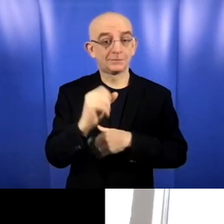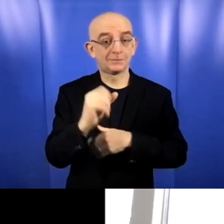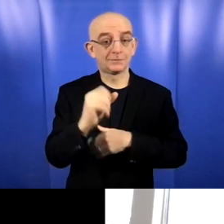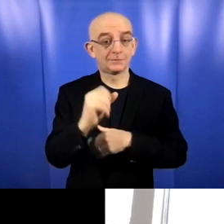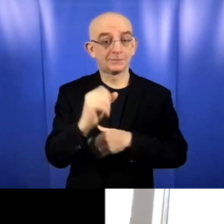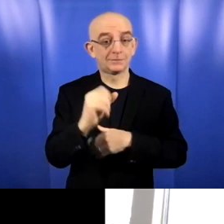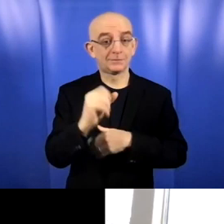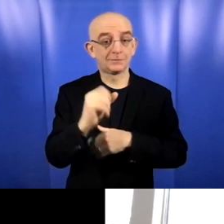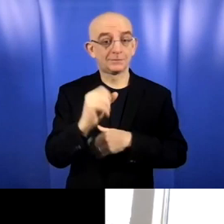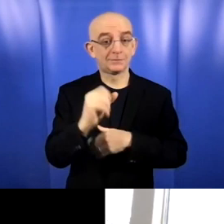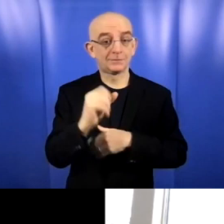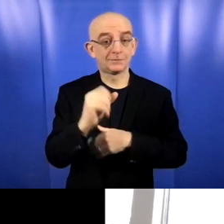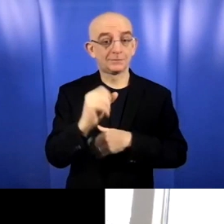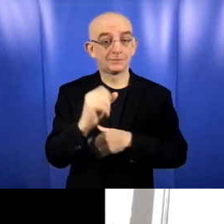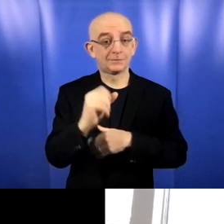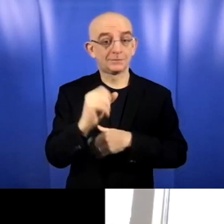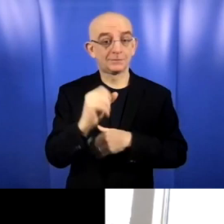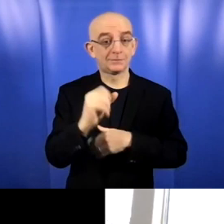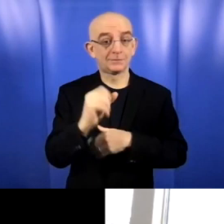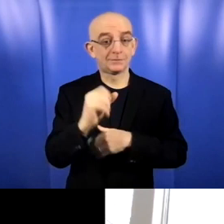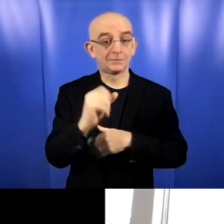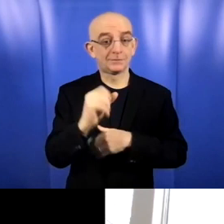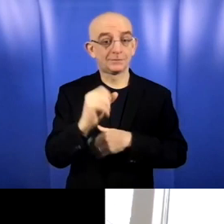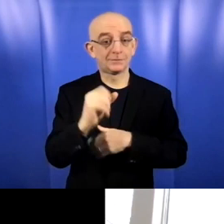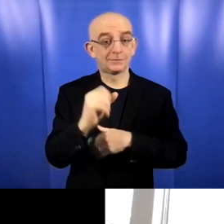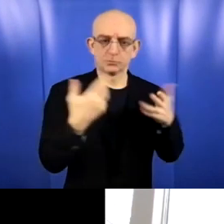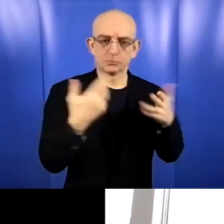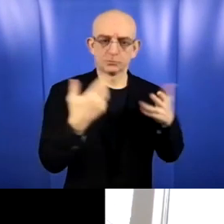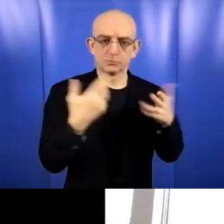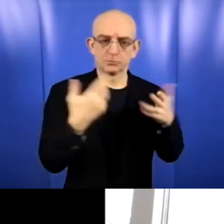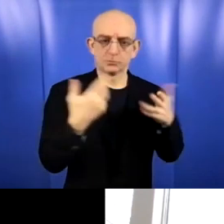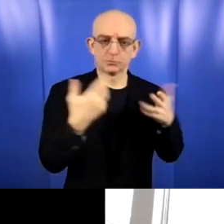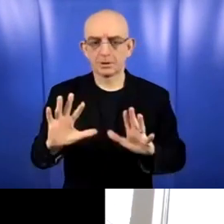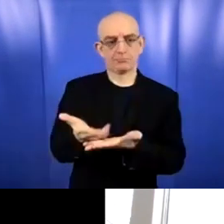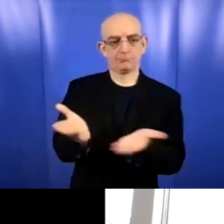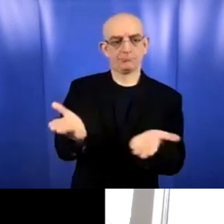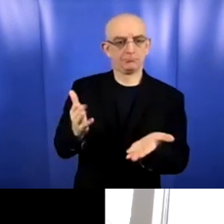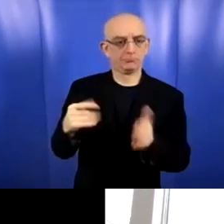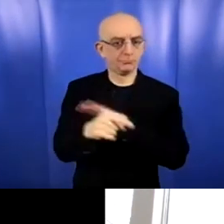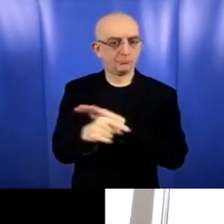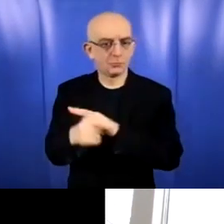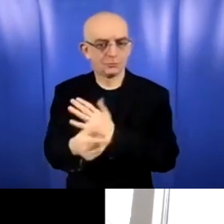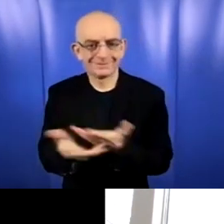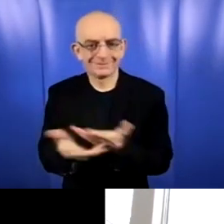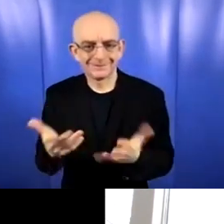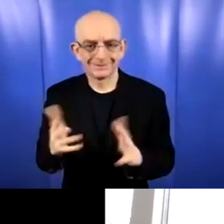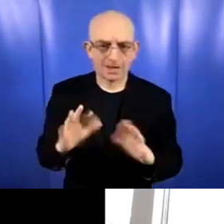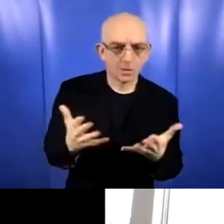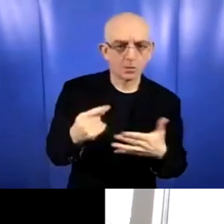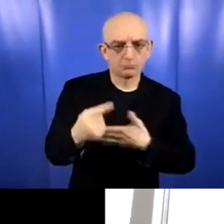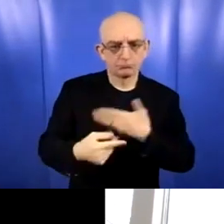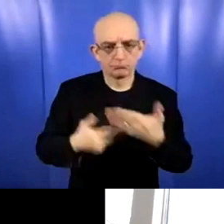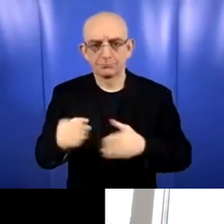adapt to the fast-changing circumstances and environments in which we work, and to continue to